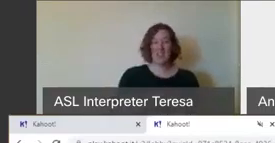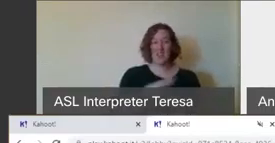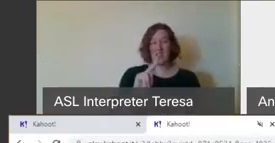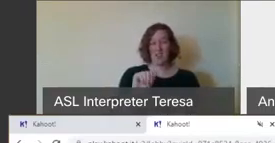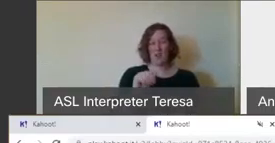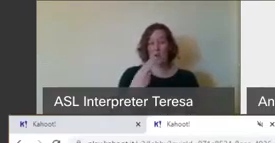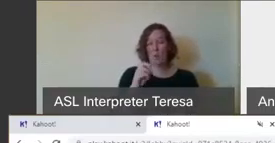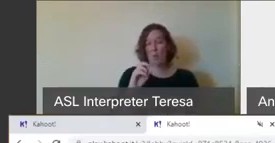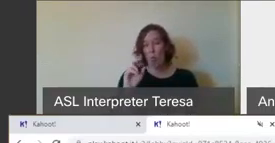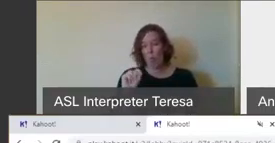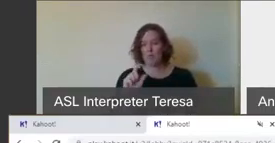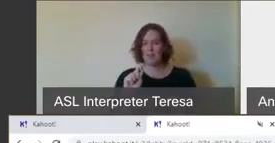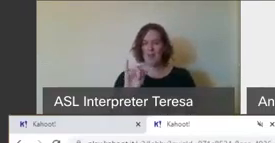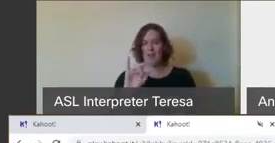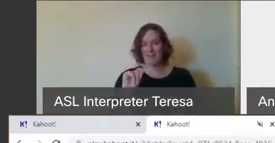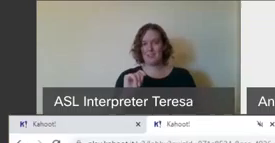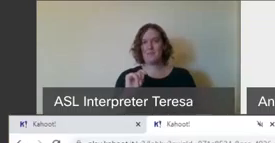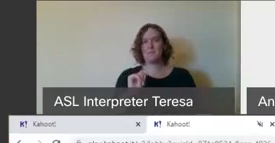www.kahoot.it. That's